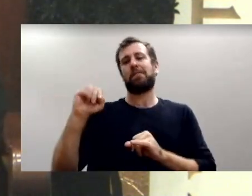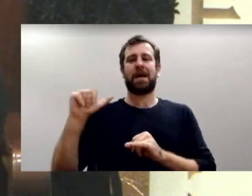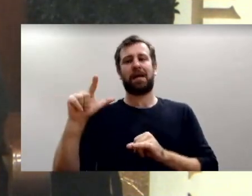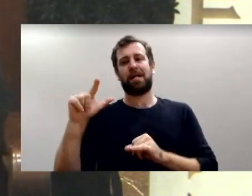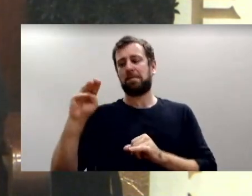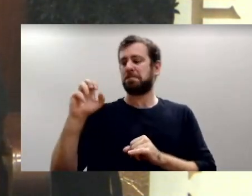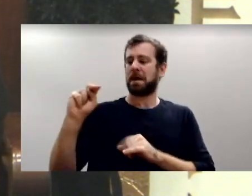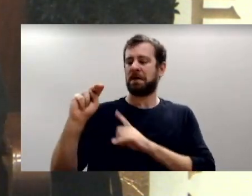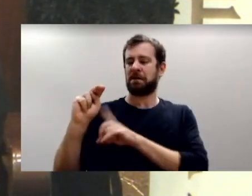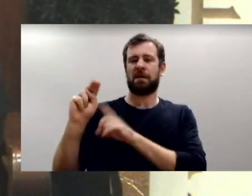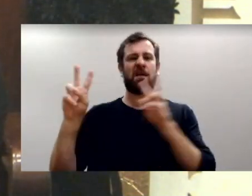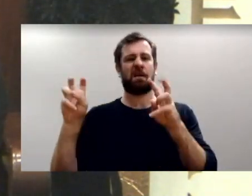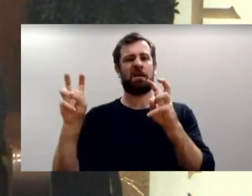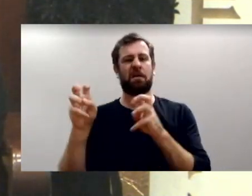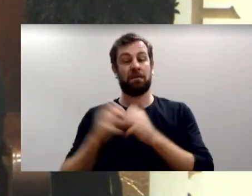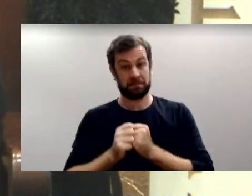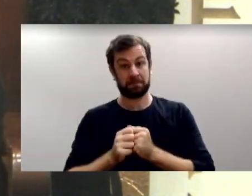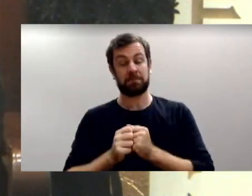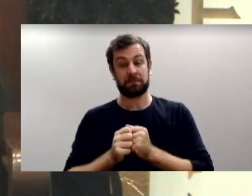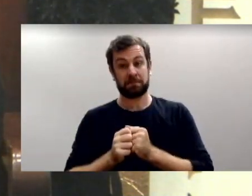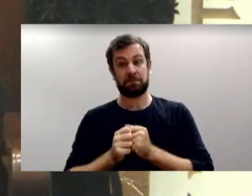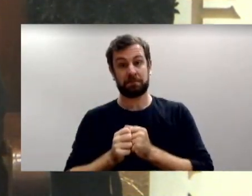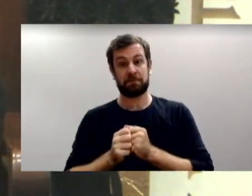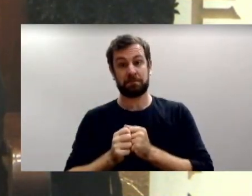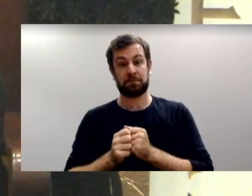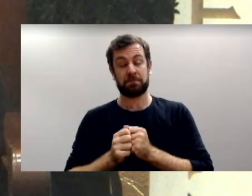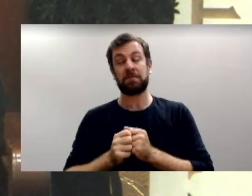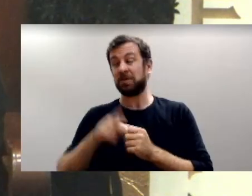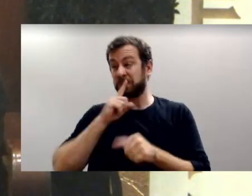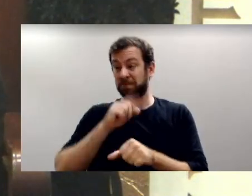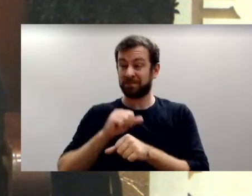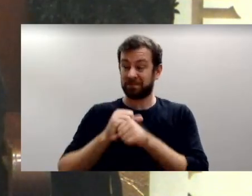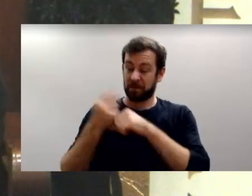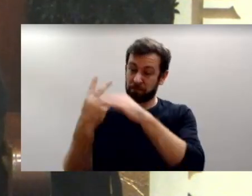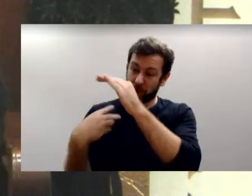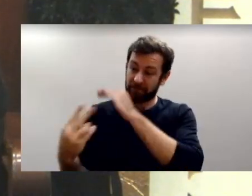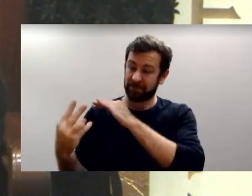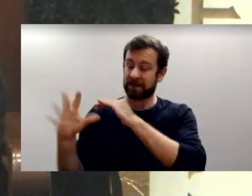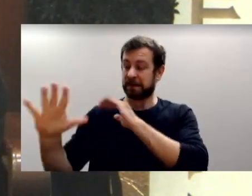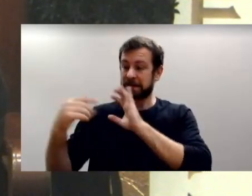it. As if the sayings of the Prophet, the examples